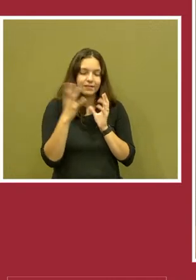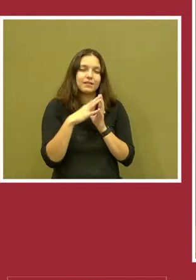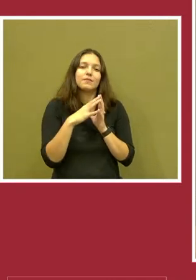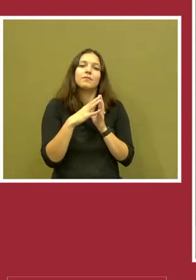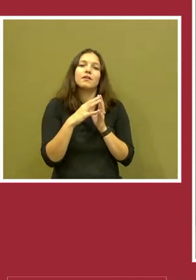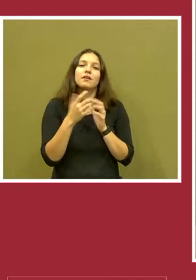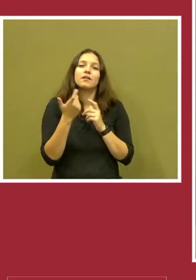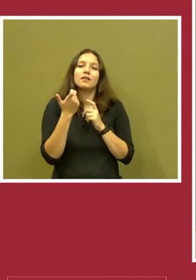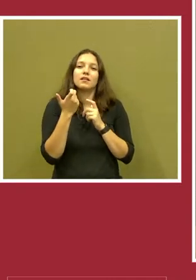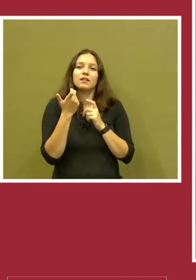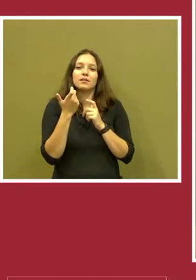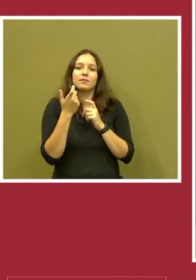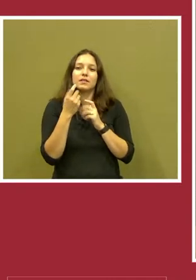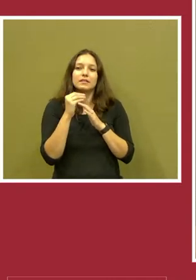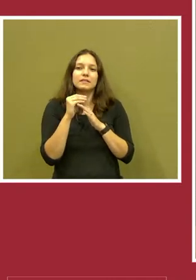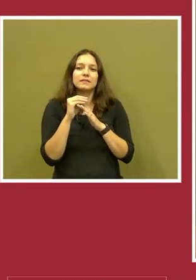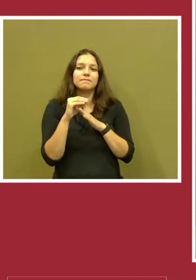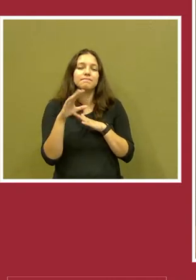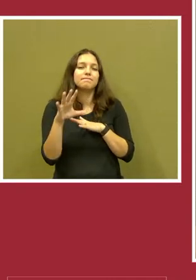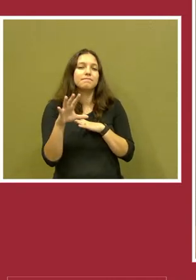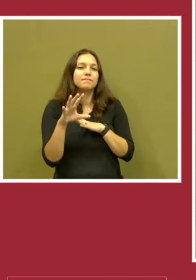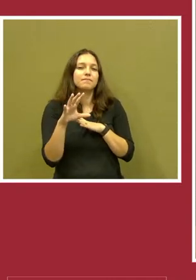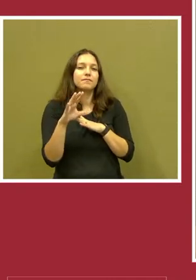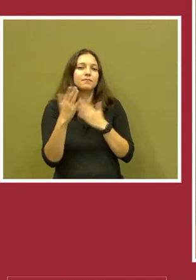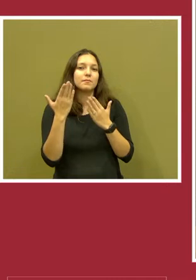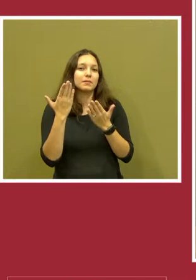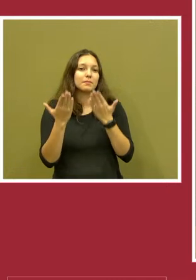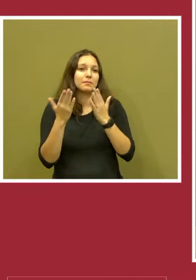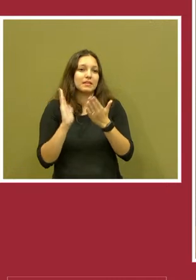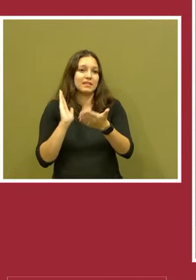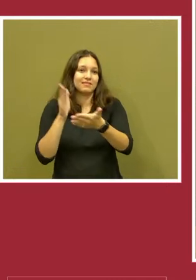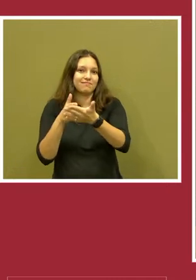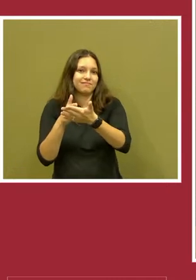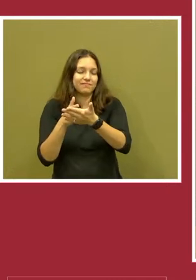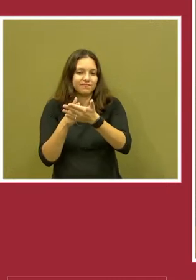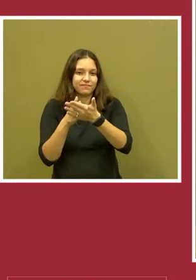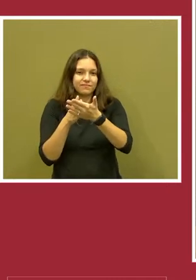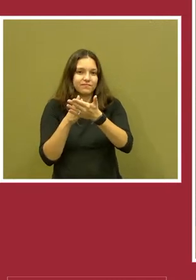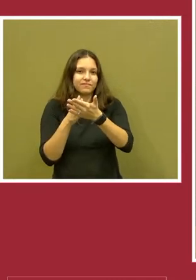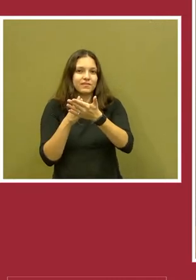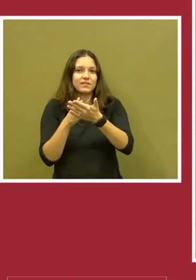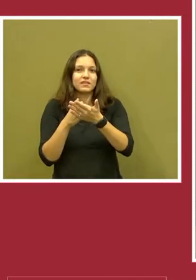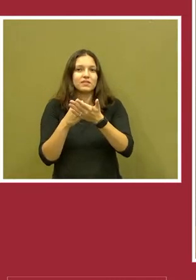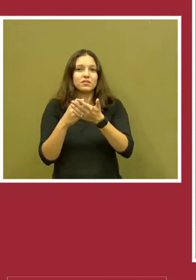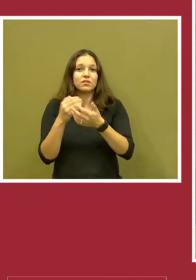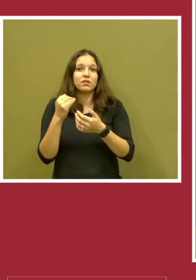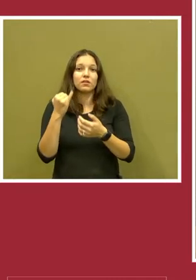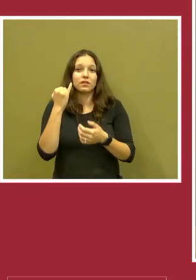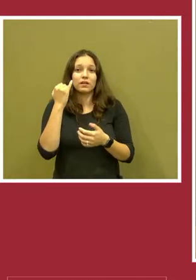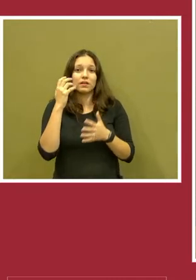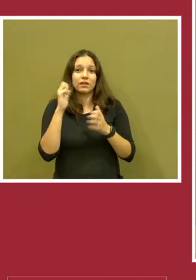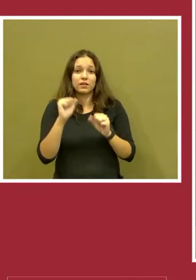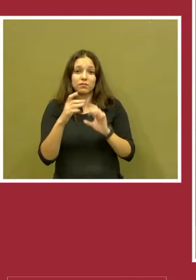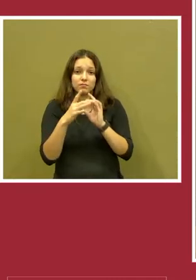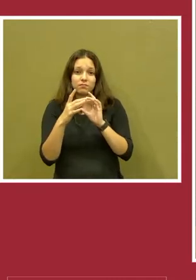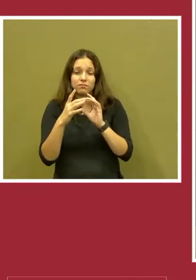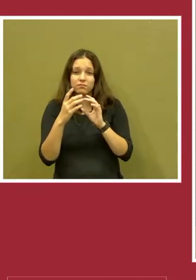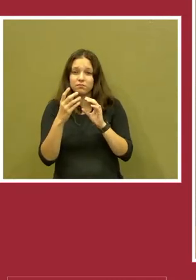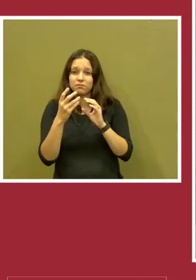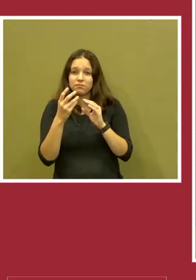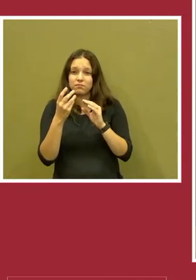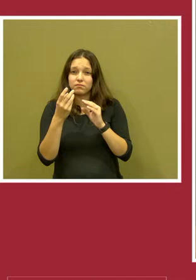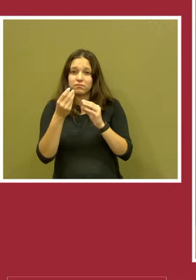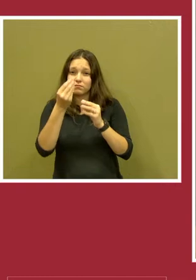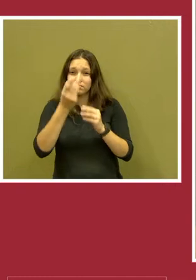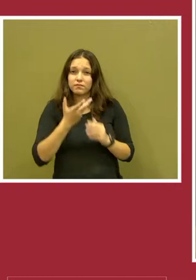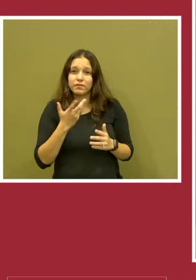a little bit of a chilling effect that they might be attacked. And so I'm just, I'm curious if you could speak to that and if that has in fact played out